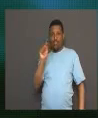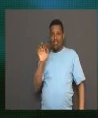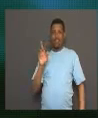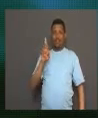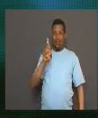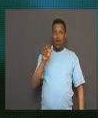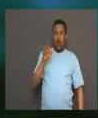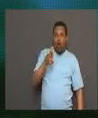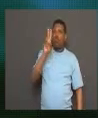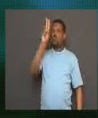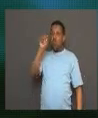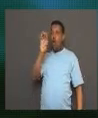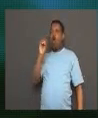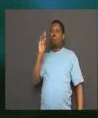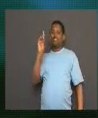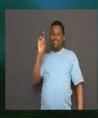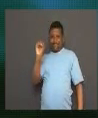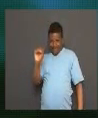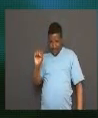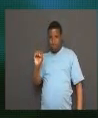population nodes.